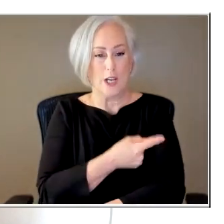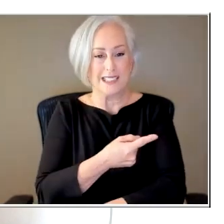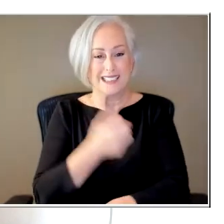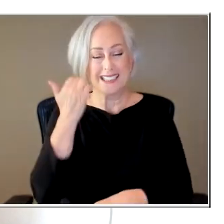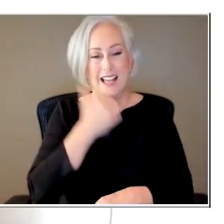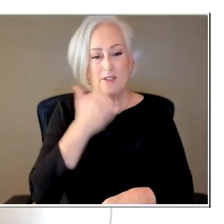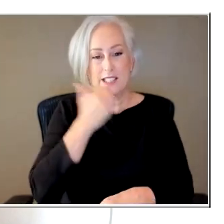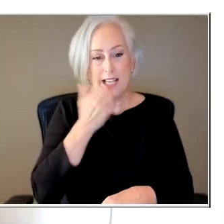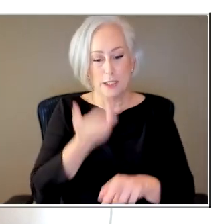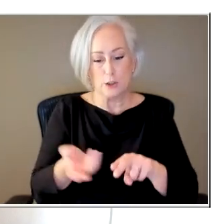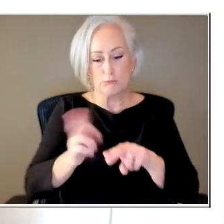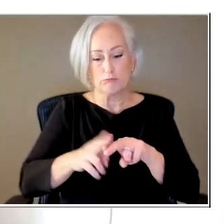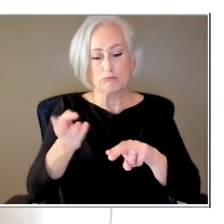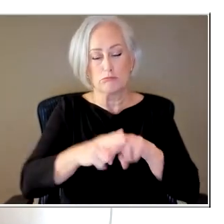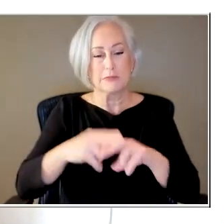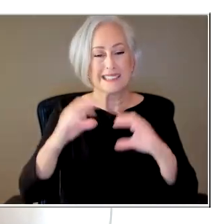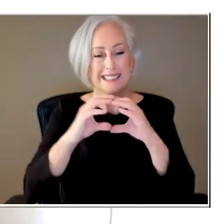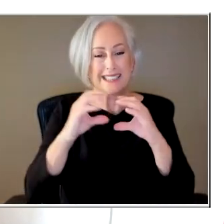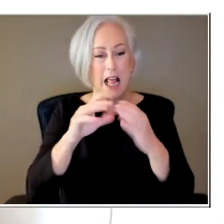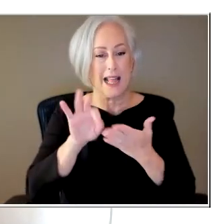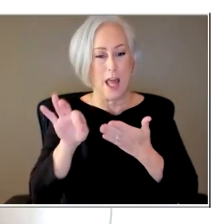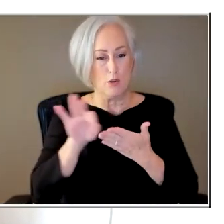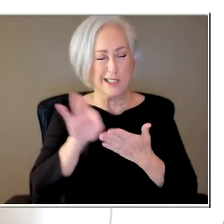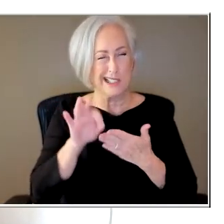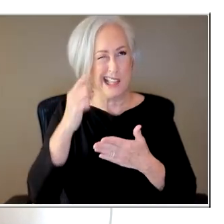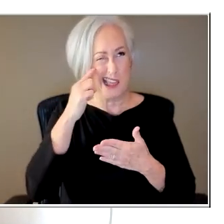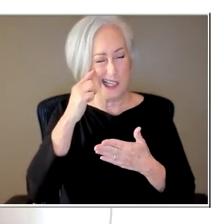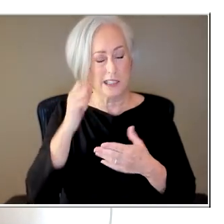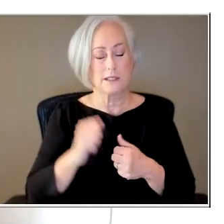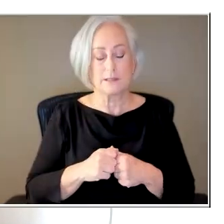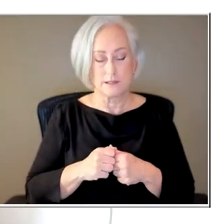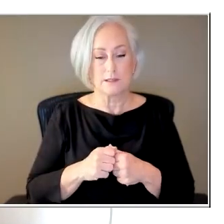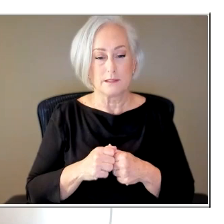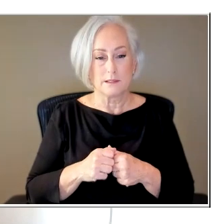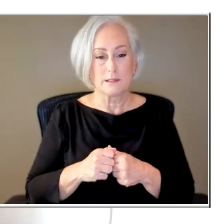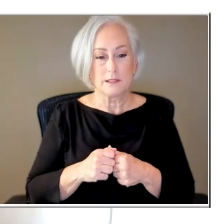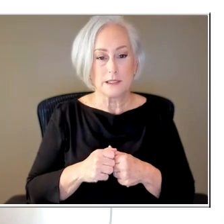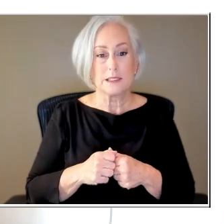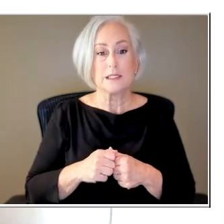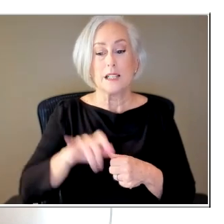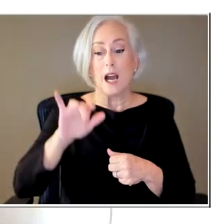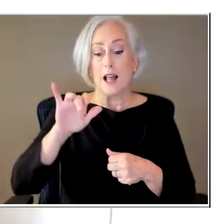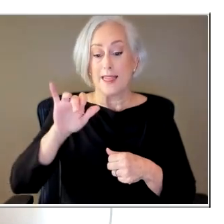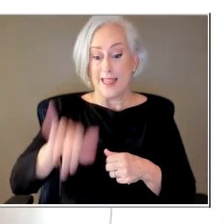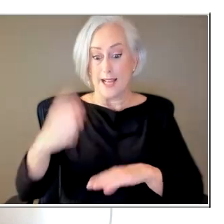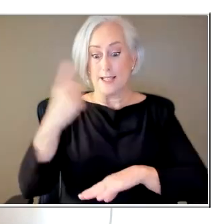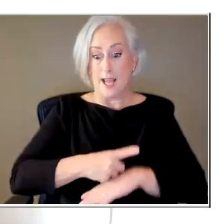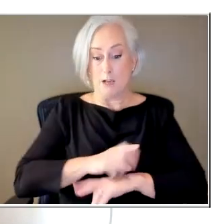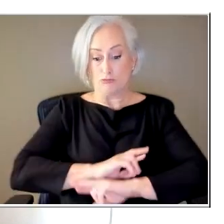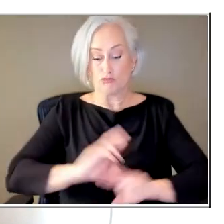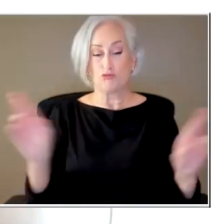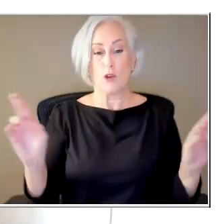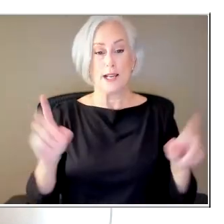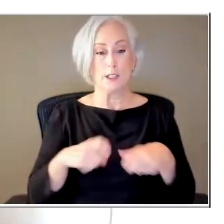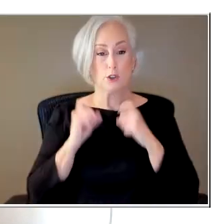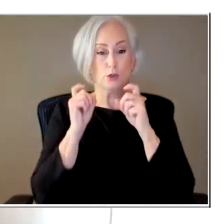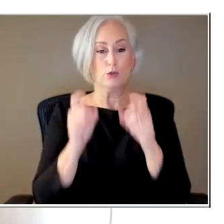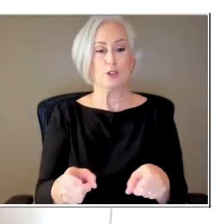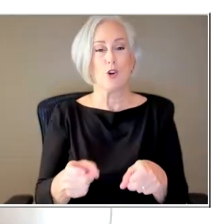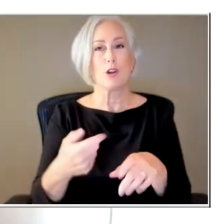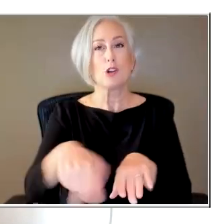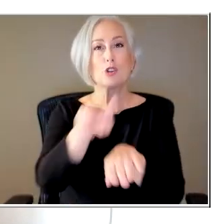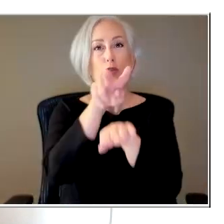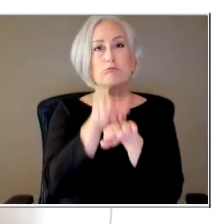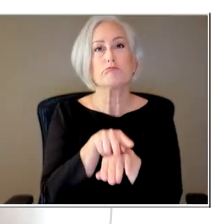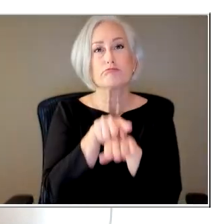cell count, I think. And on the actual donation date, I was just laying there